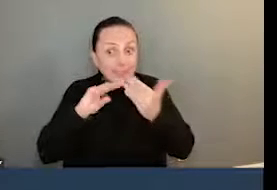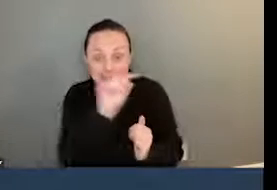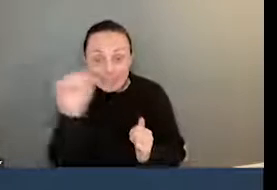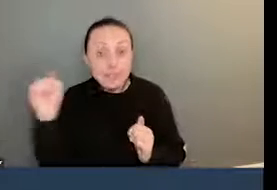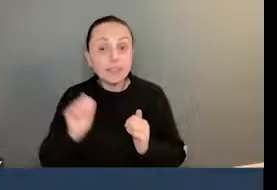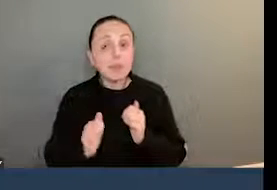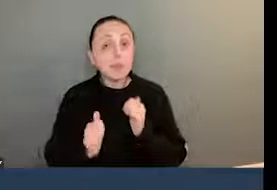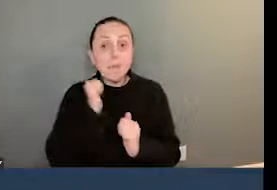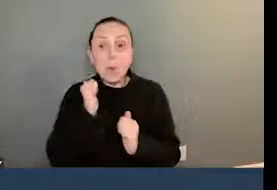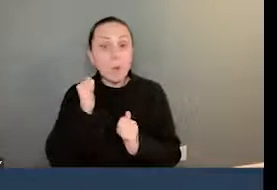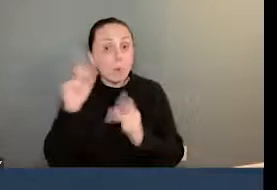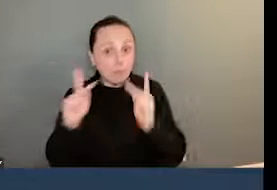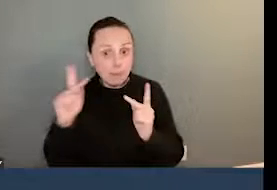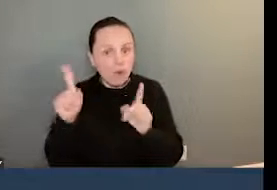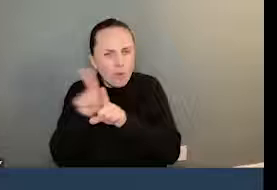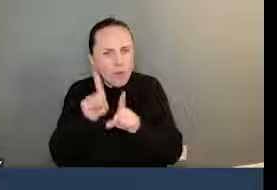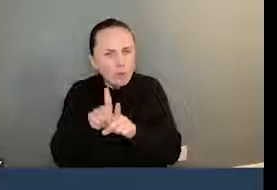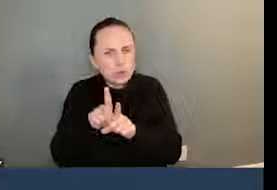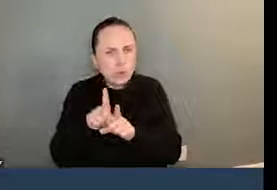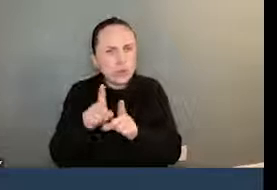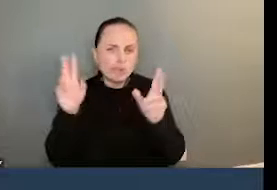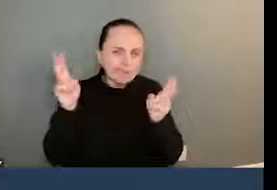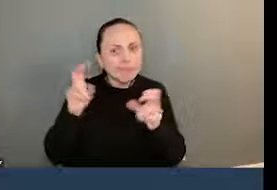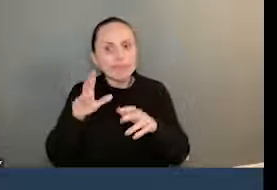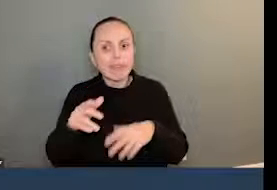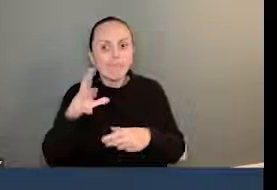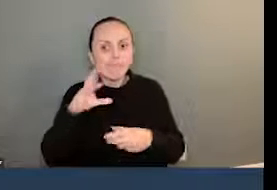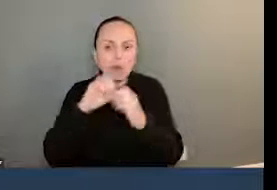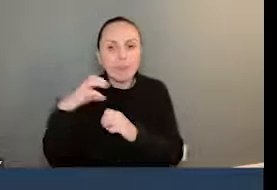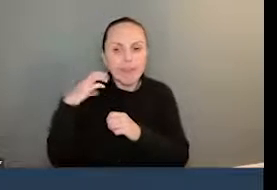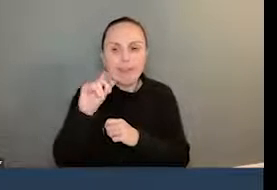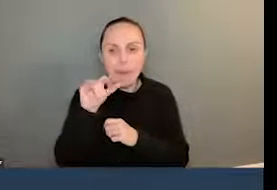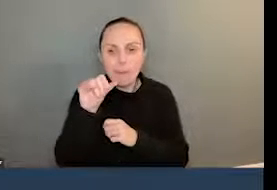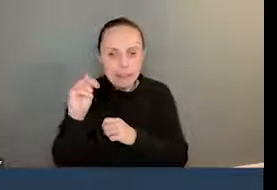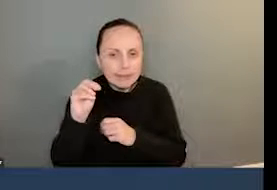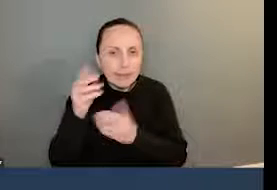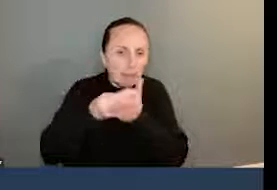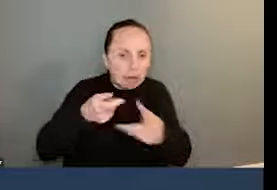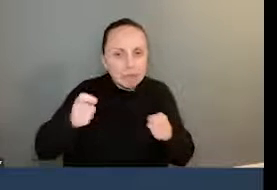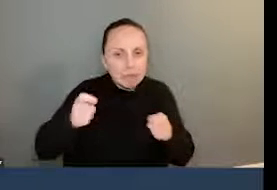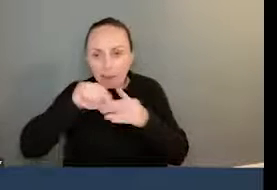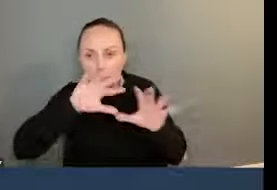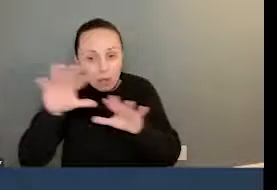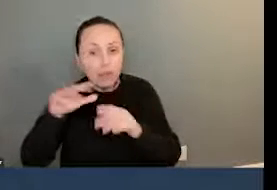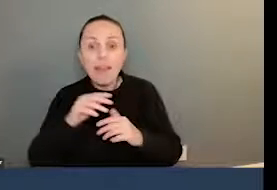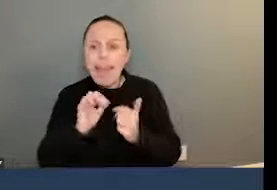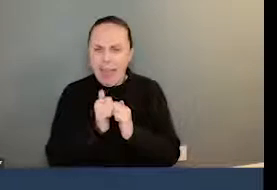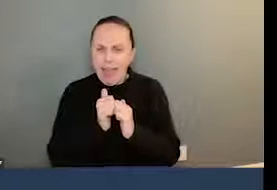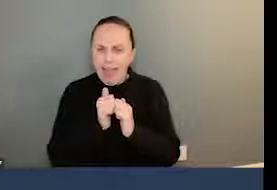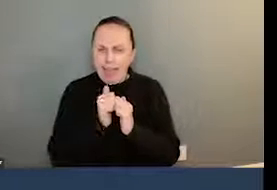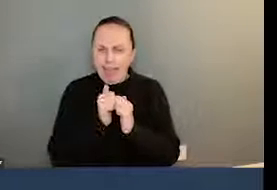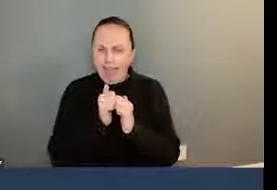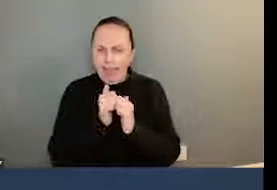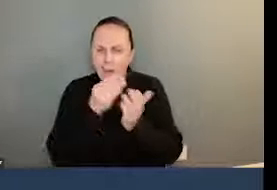of the human population also deals with this thing called capitalism, we'll get to that in a little bit, right? Then how exactly are you going to